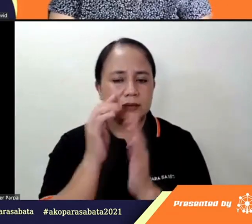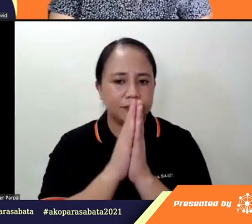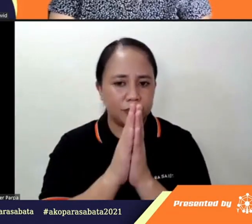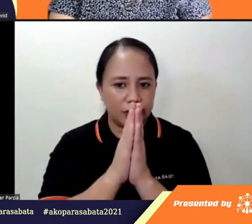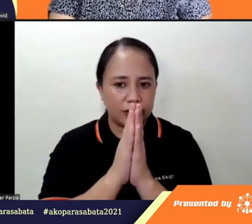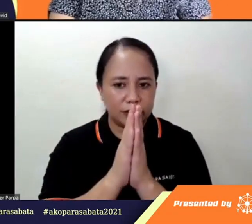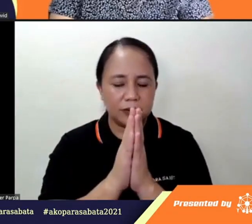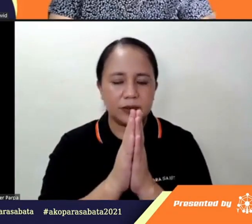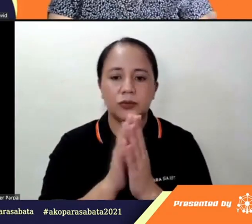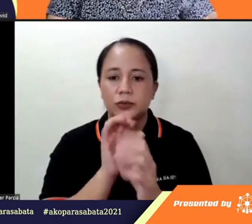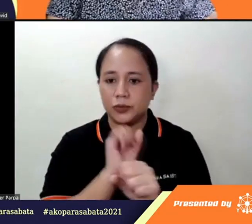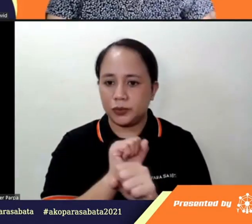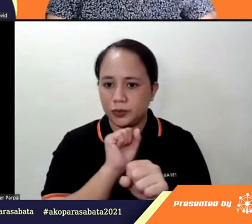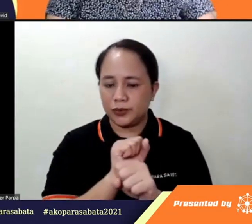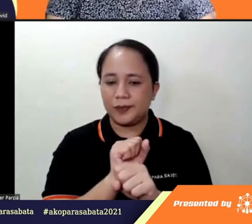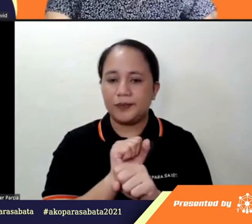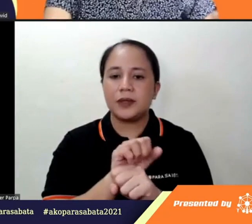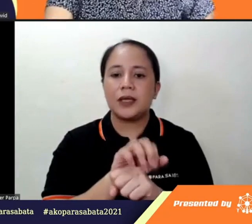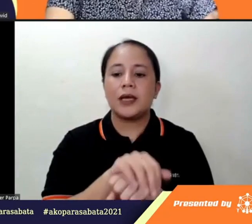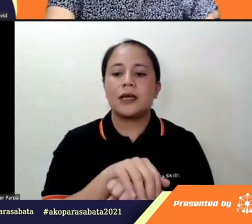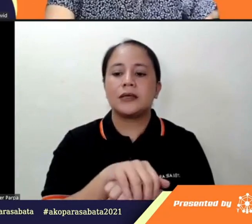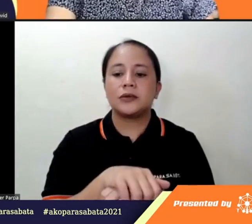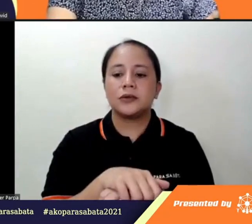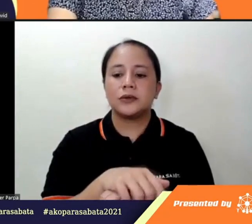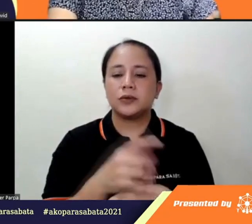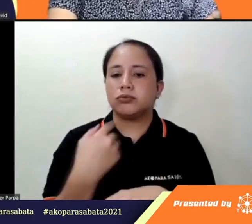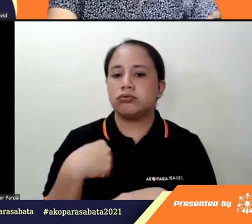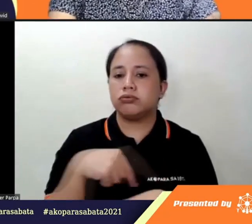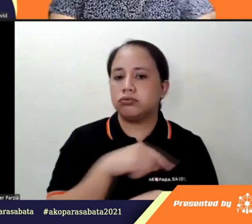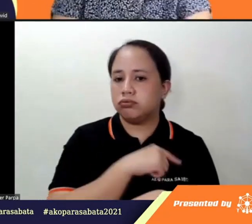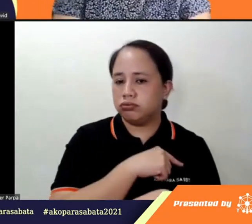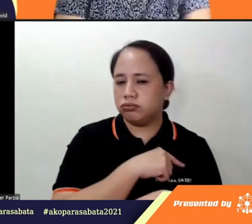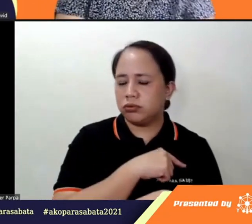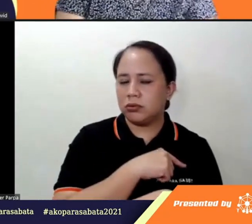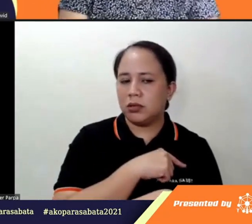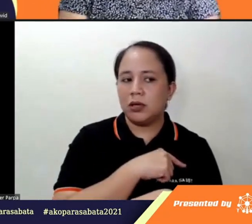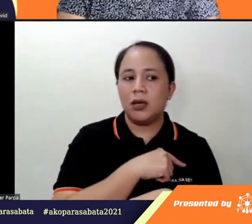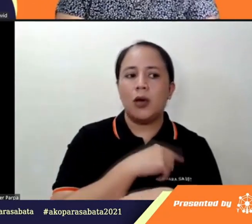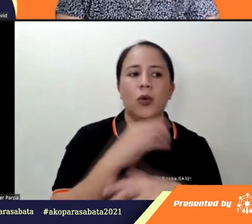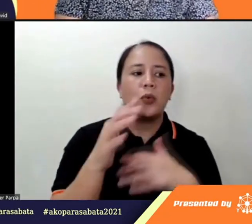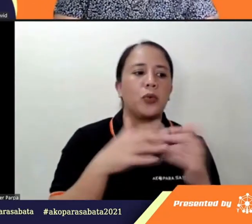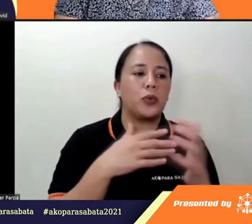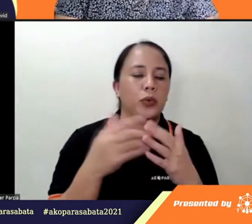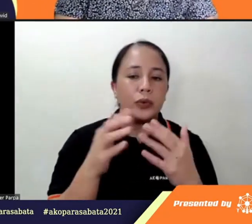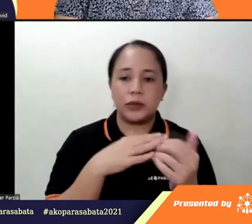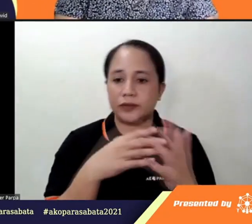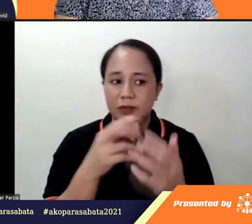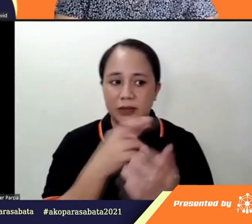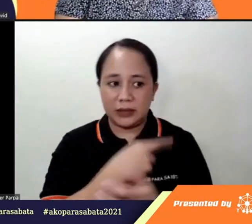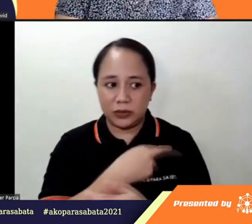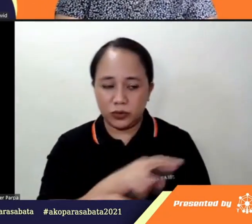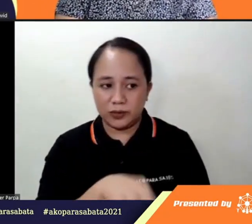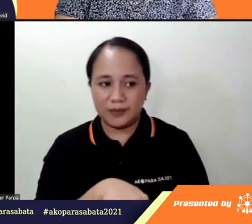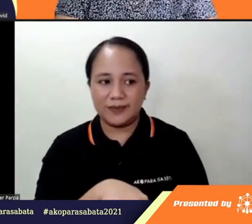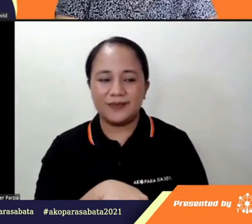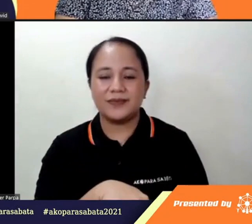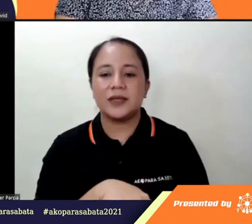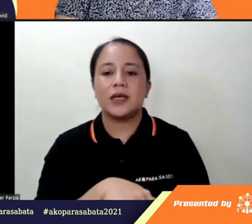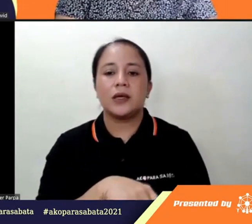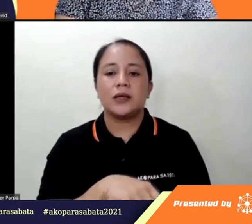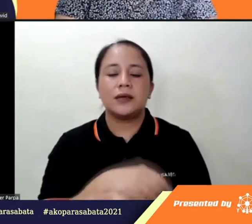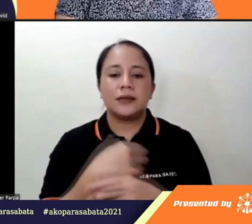really work, and that no matter what your religion is,